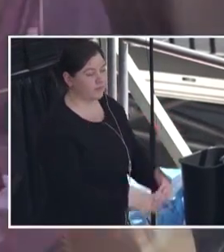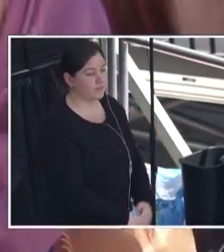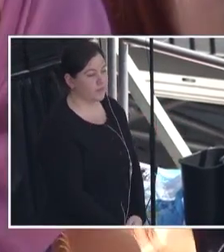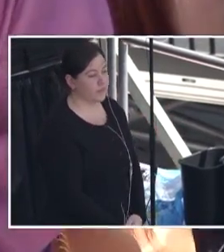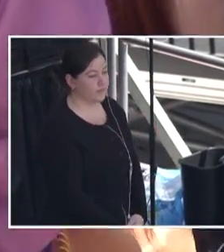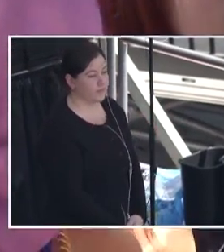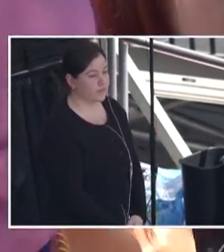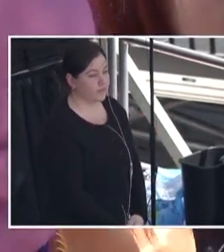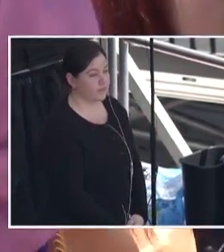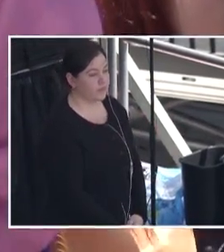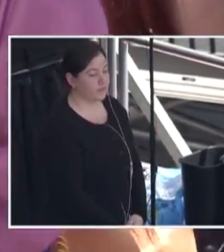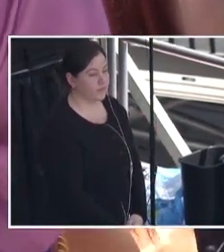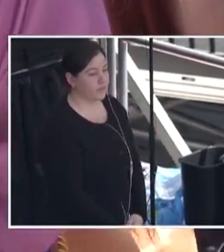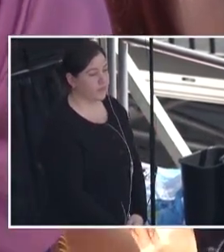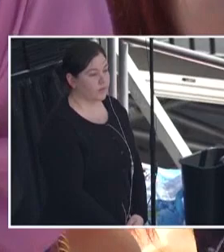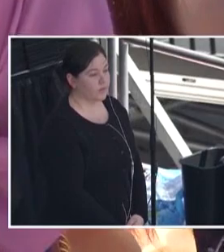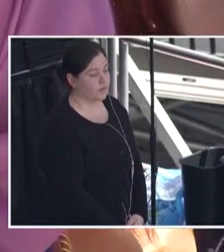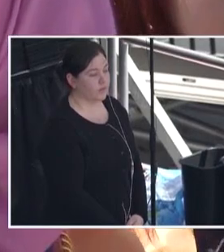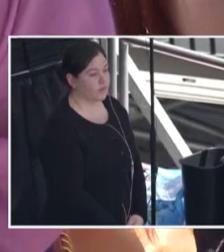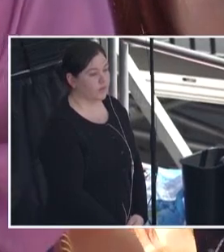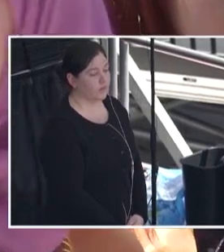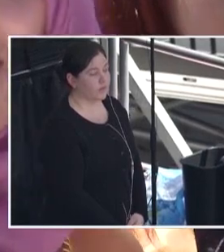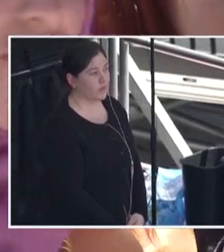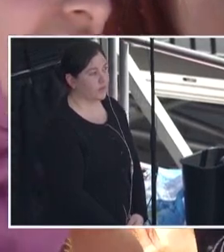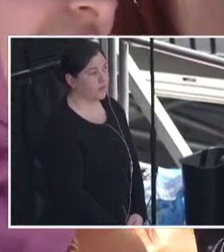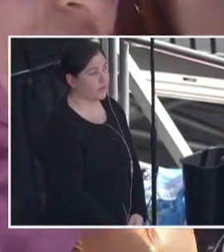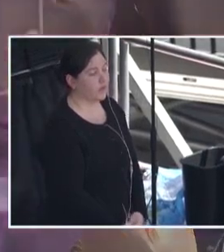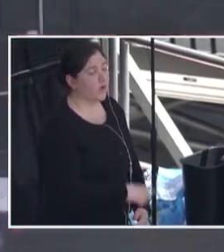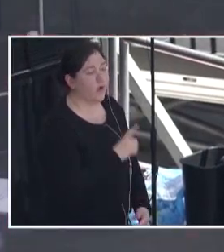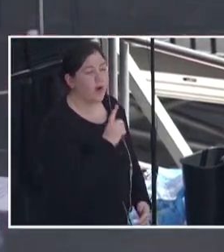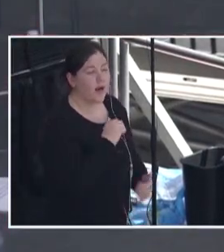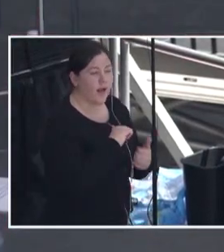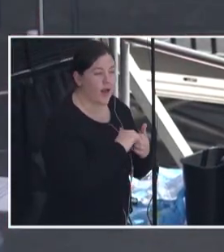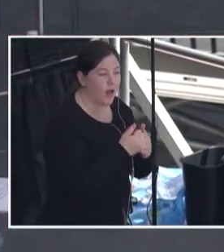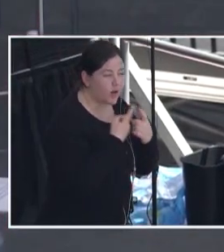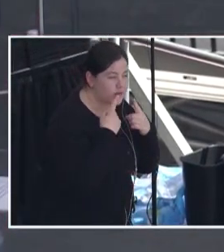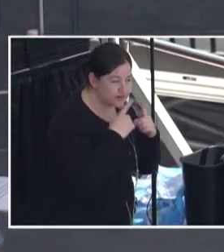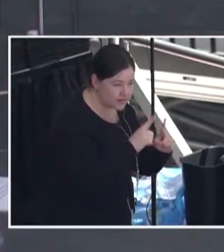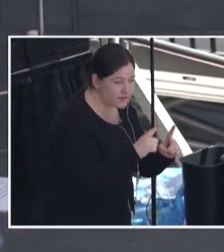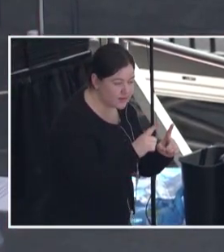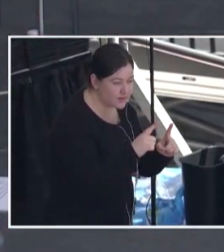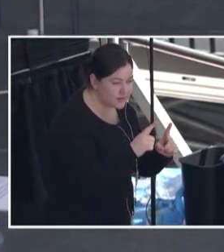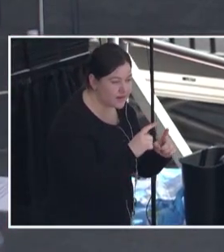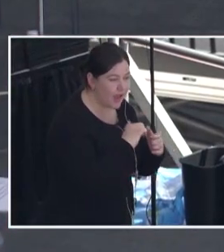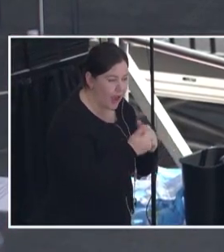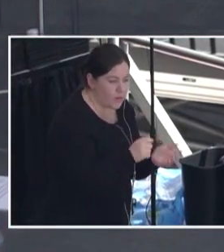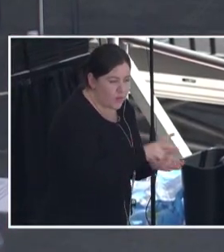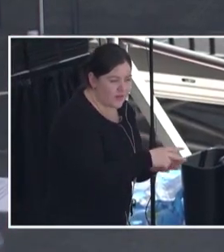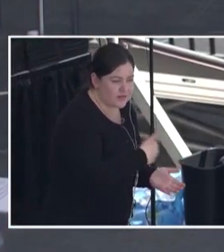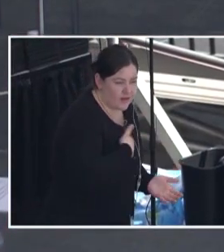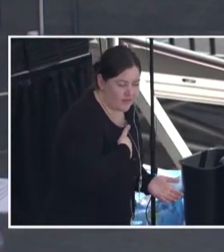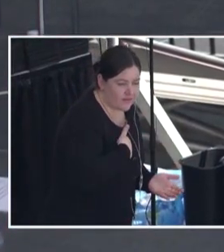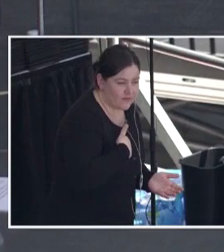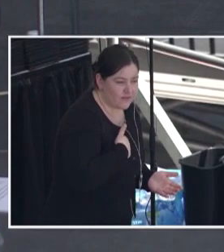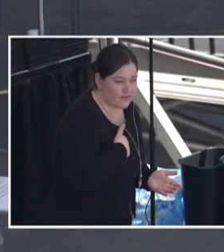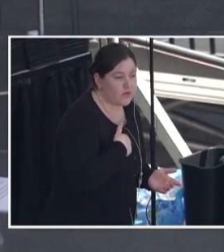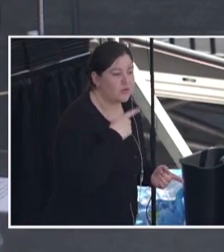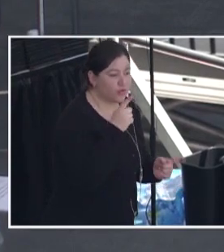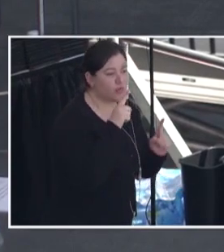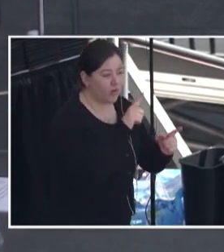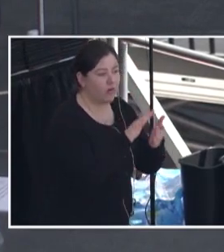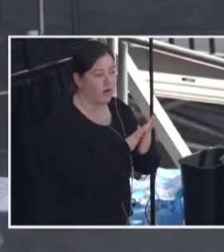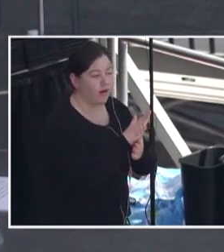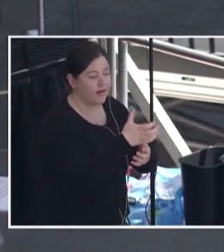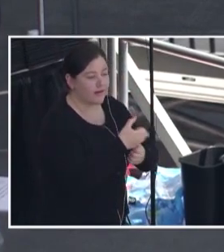The only way to achieve this is by getting an education, because no one